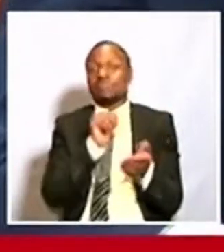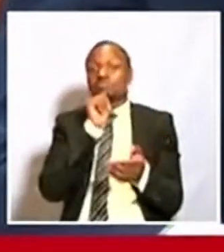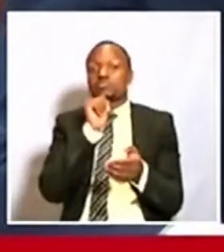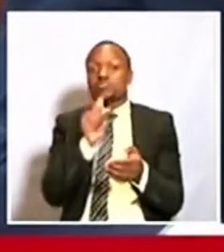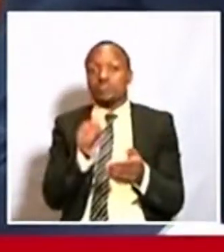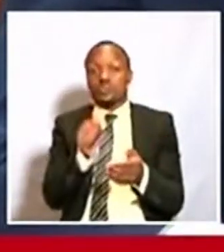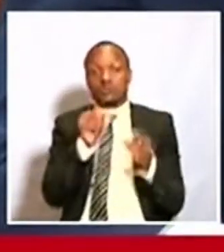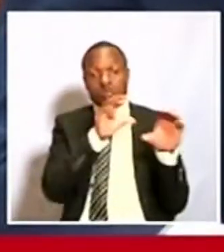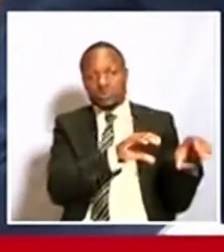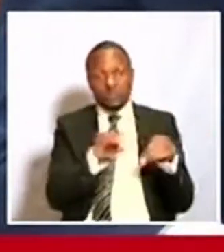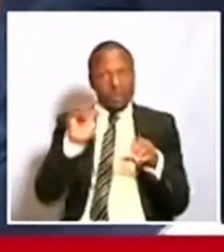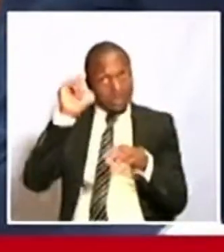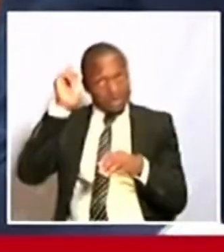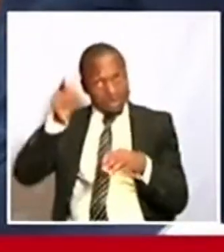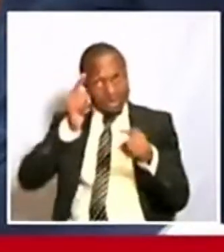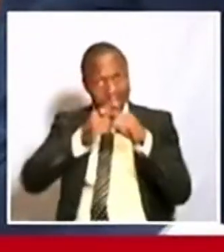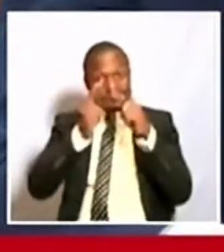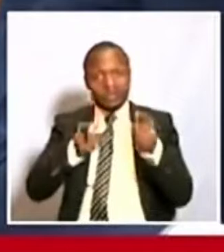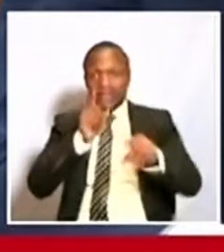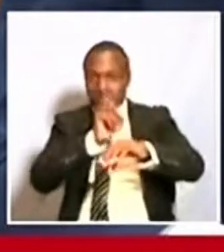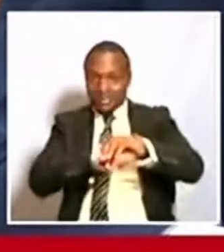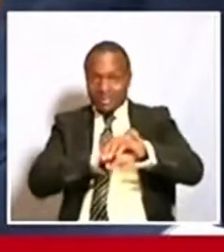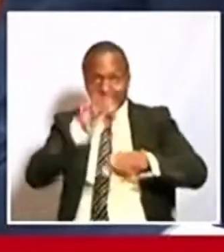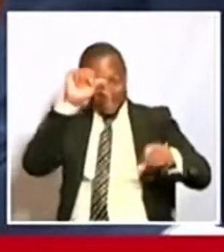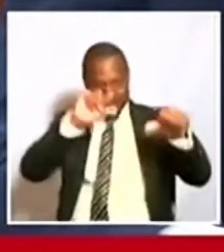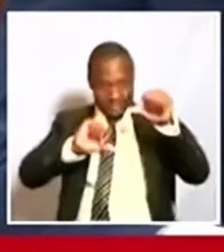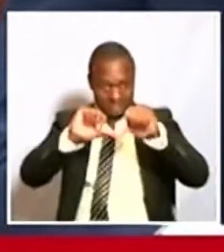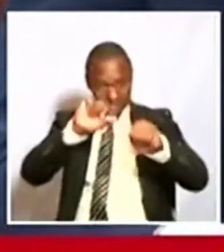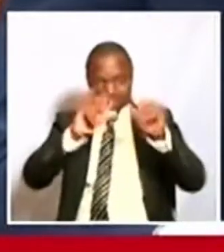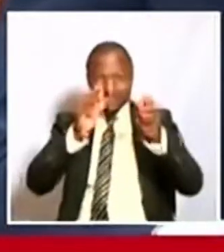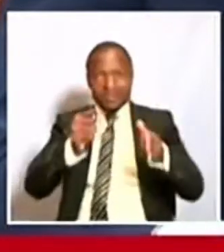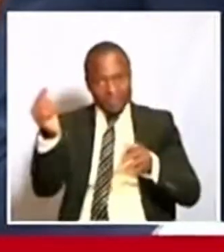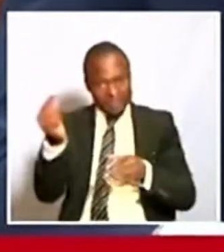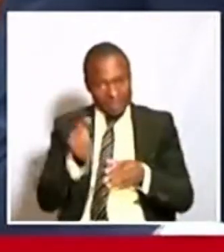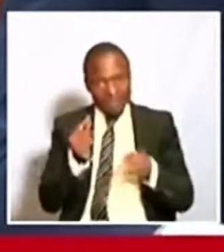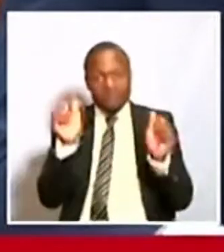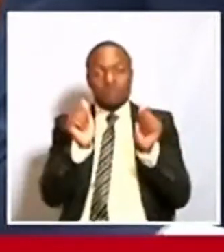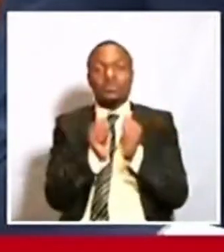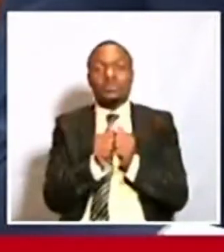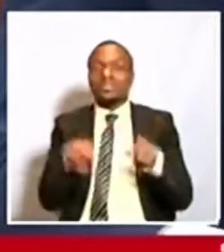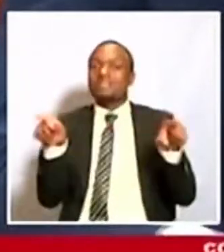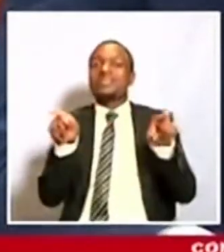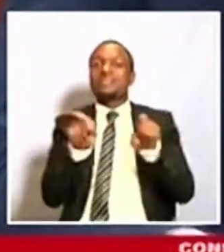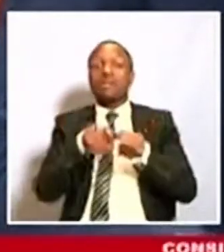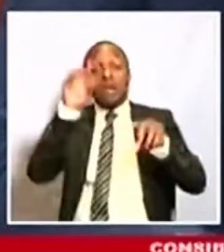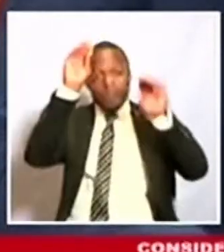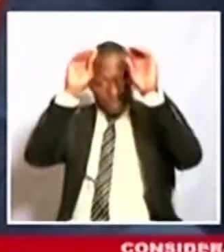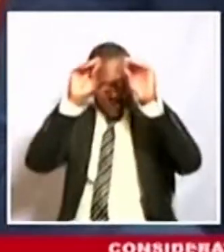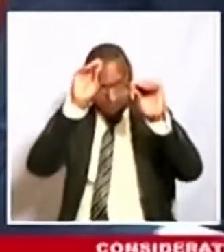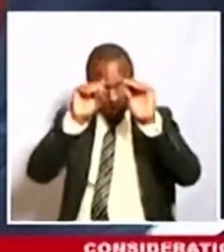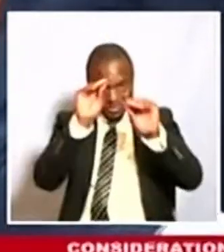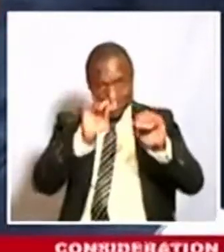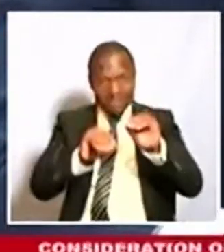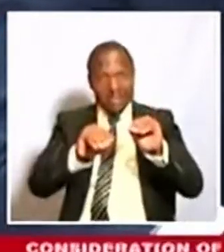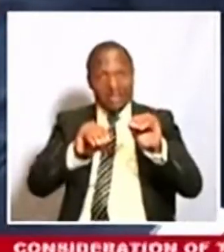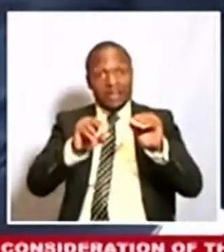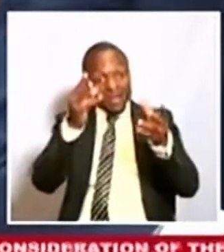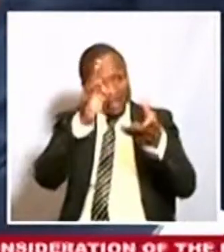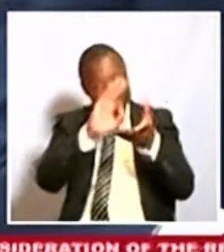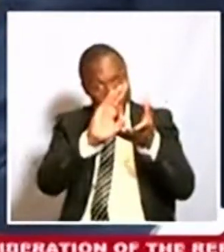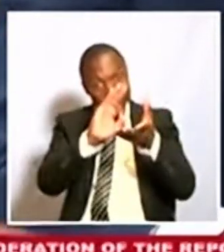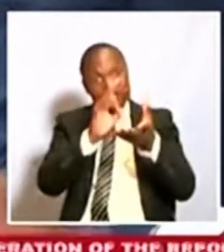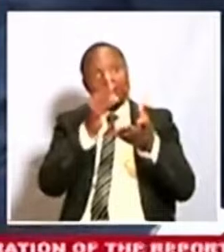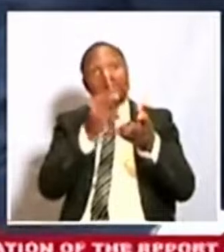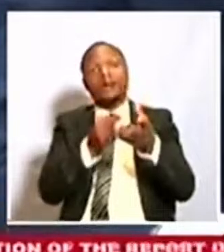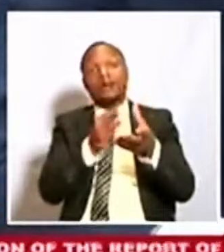matter of doing it later, but during the time the auditors came, with the same rehabilitation of the file room I was mentioning